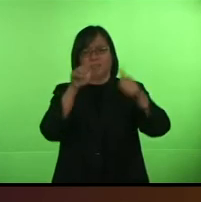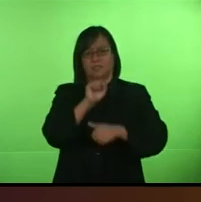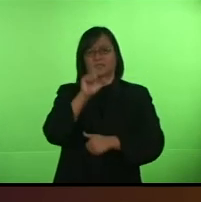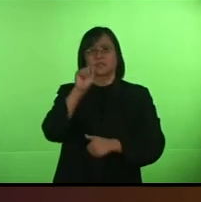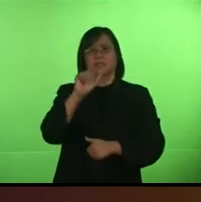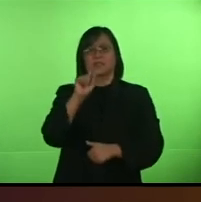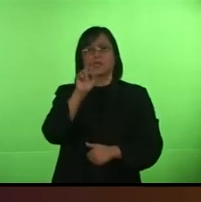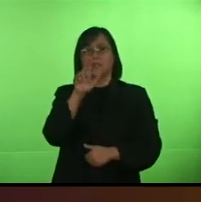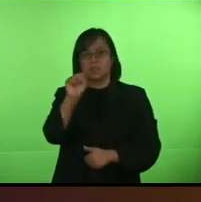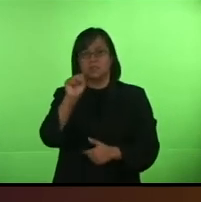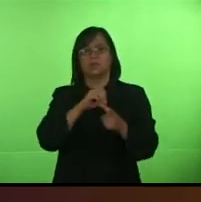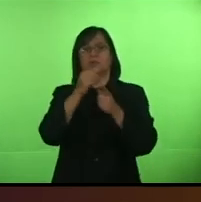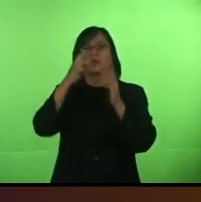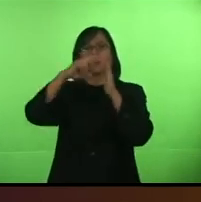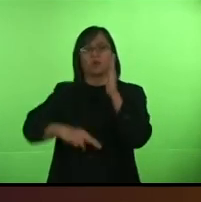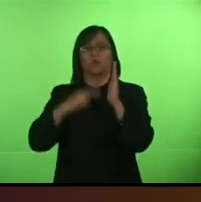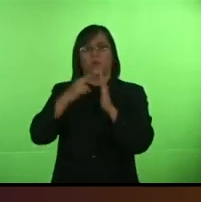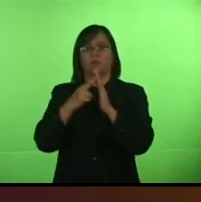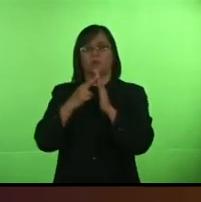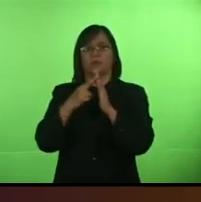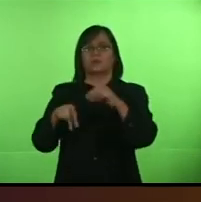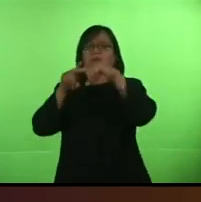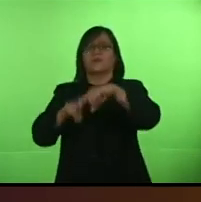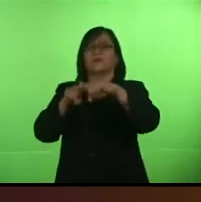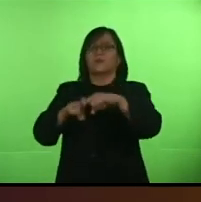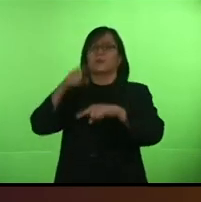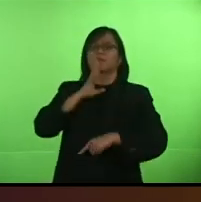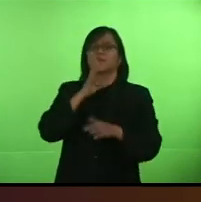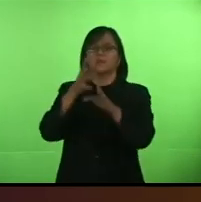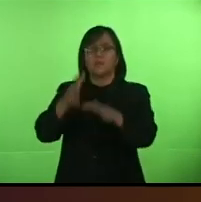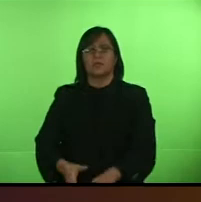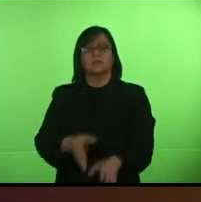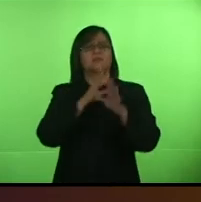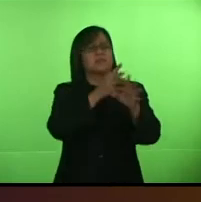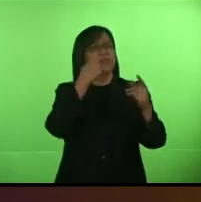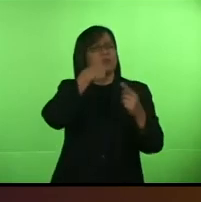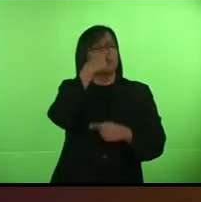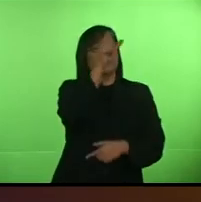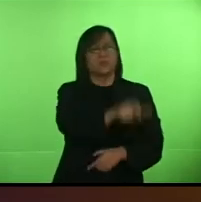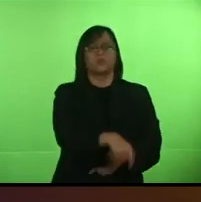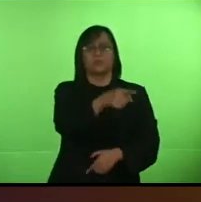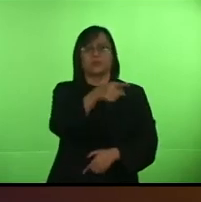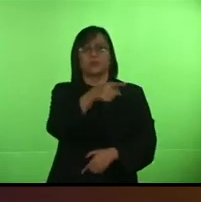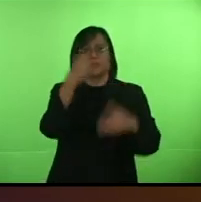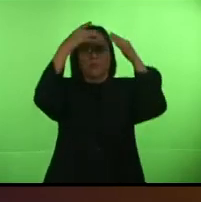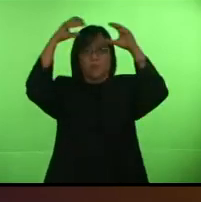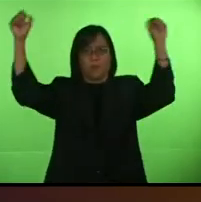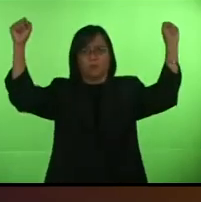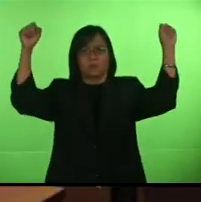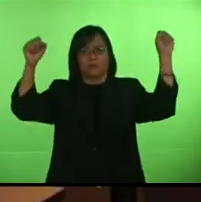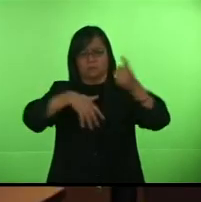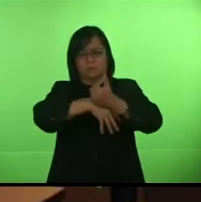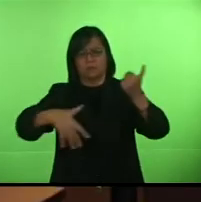is status or role. It depends on the speaker speaking to who. Who is the listener? Might be the boss speaking